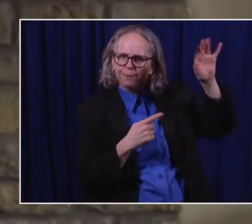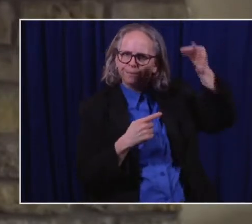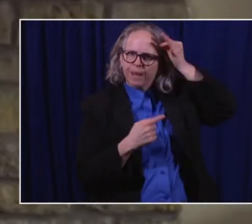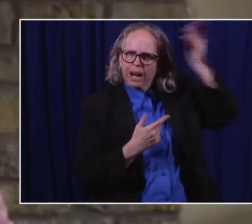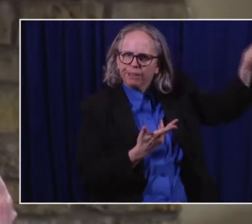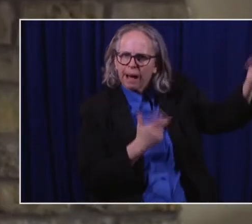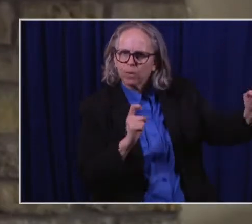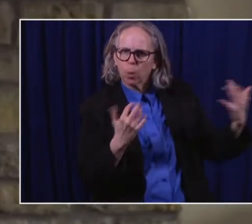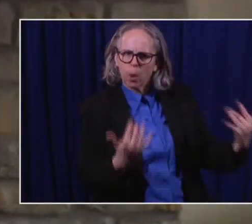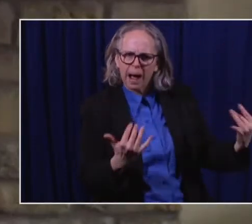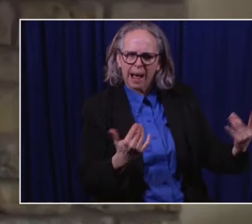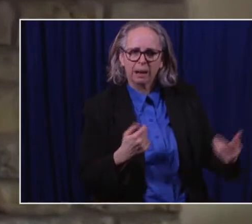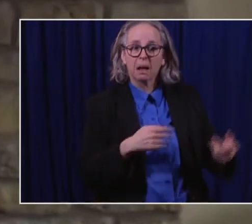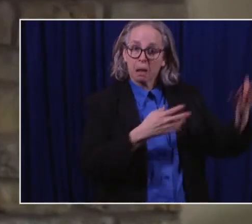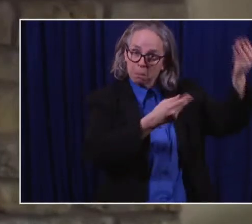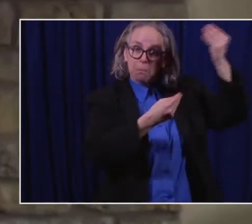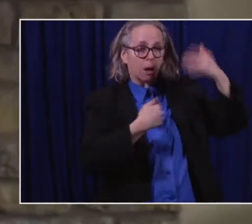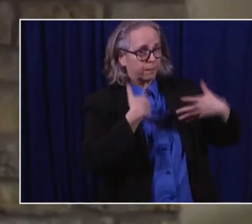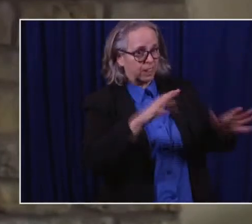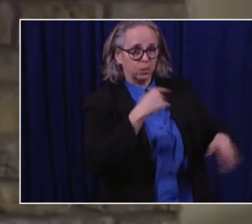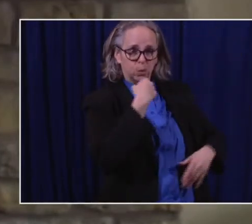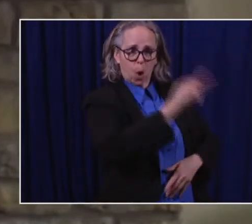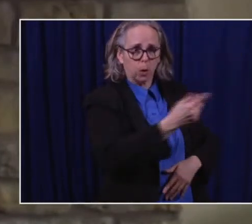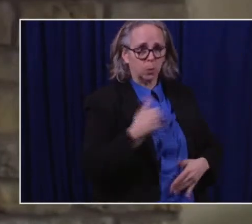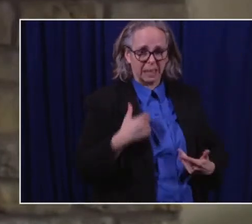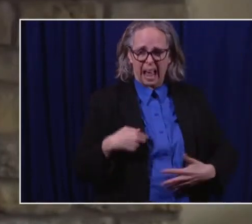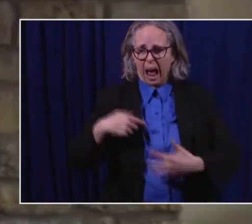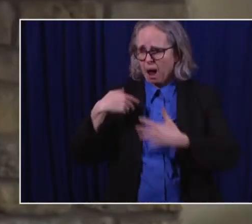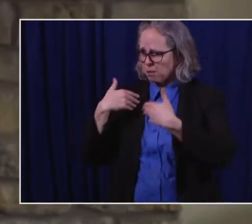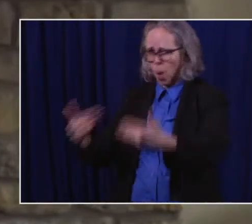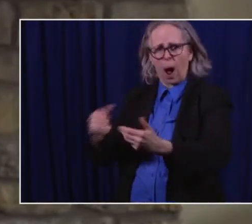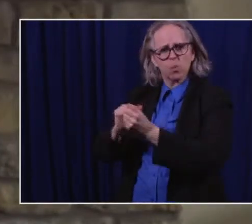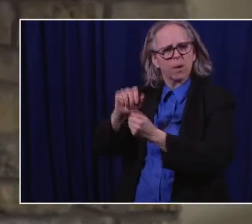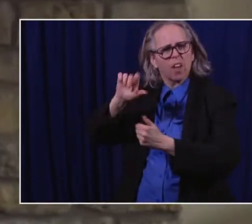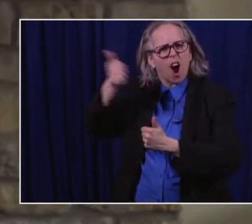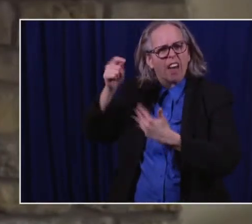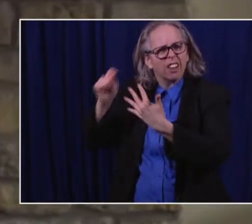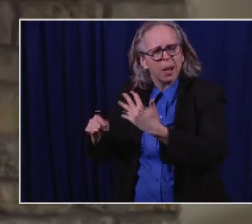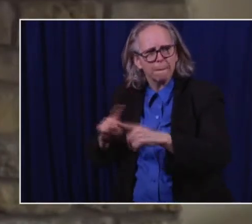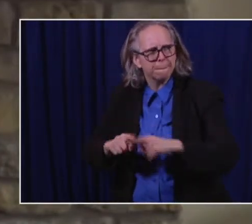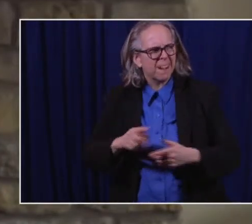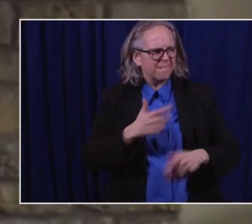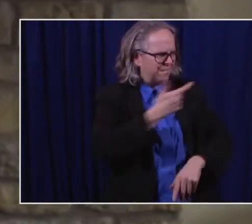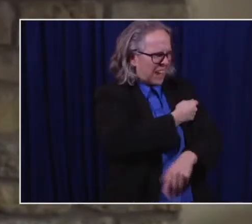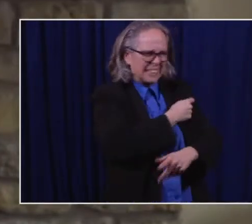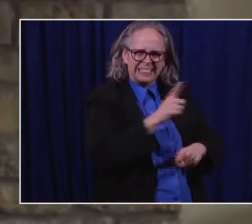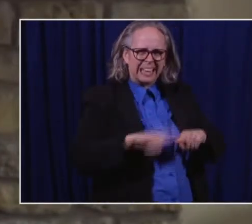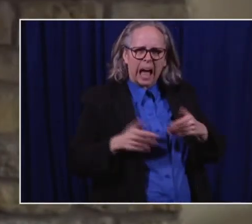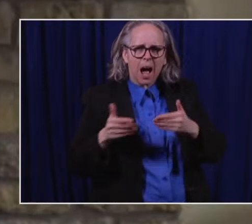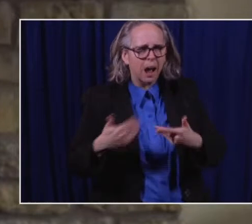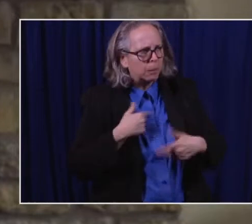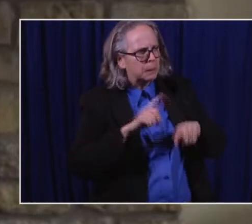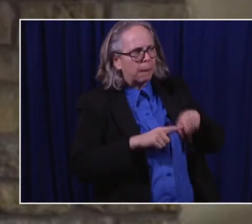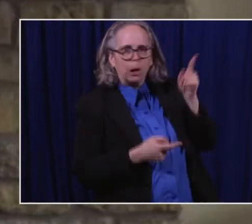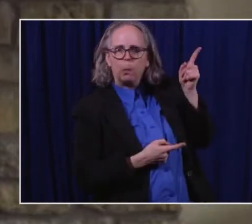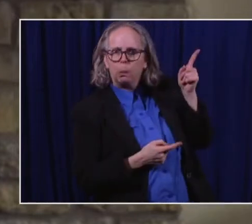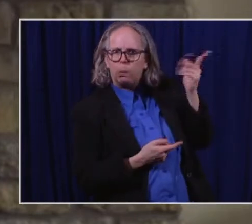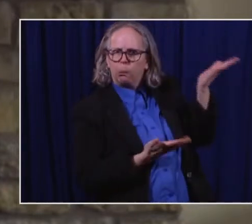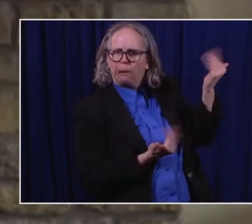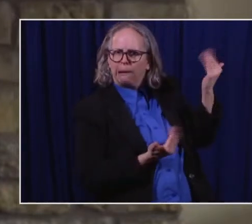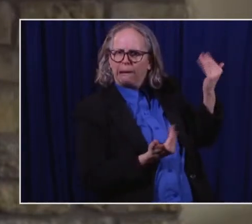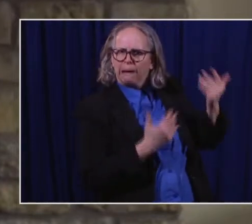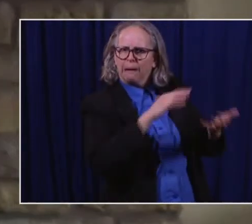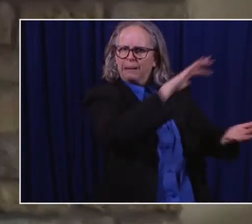do is, we can't grow these vaccines. And so we're depending on the federal government and the drug